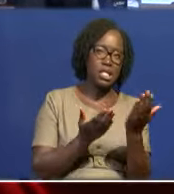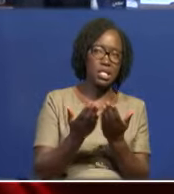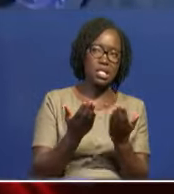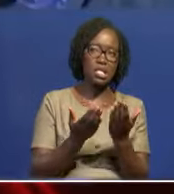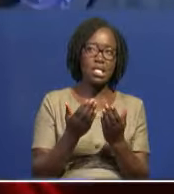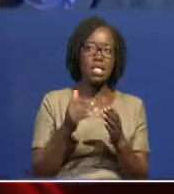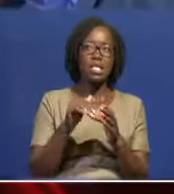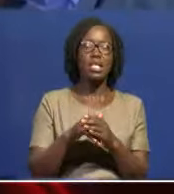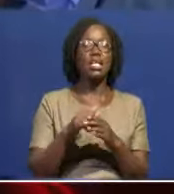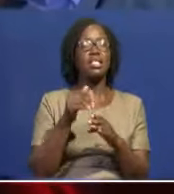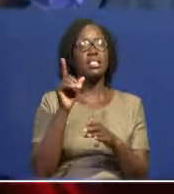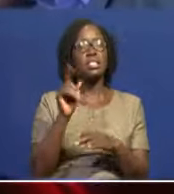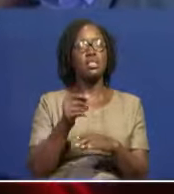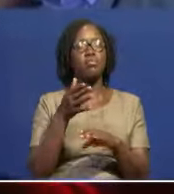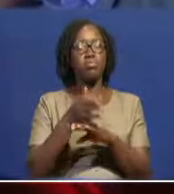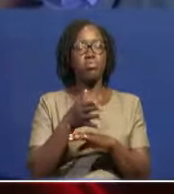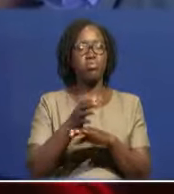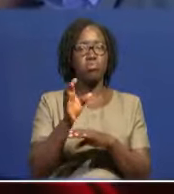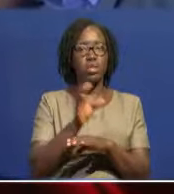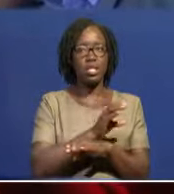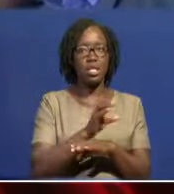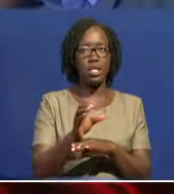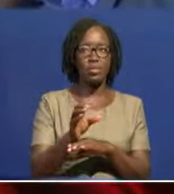in second-generation alcohol.